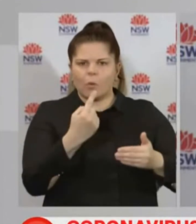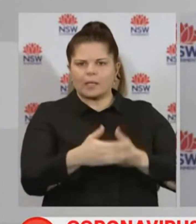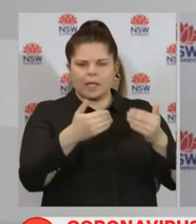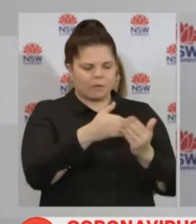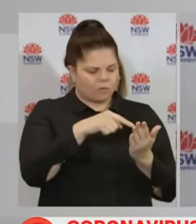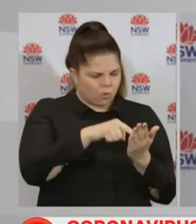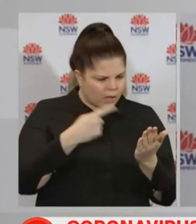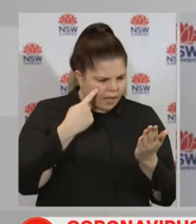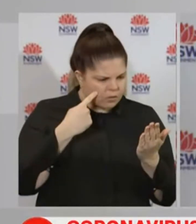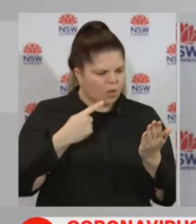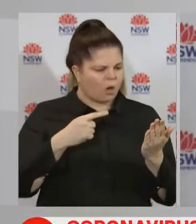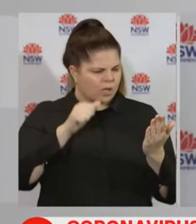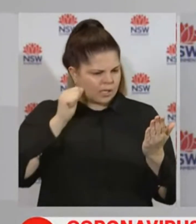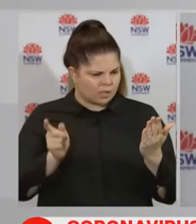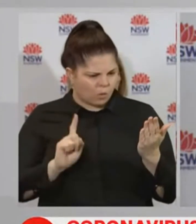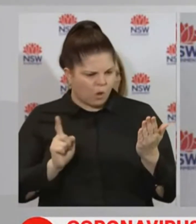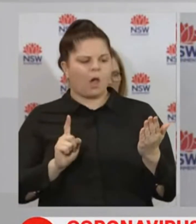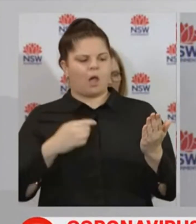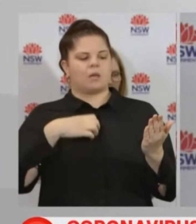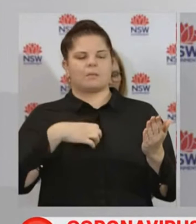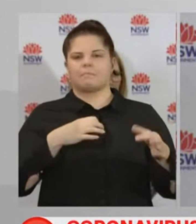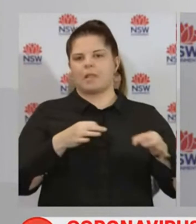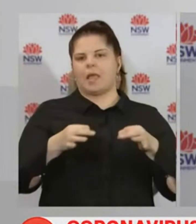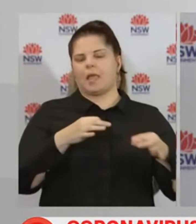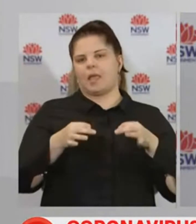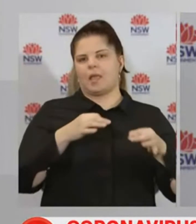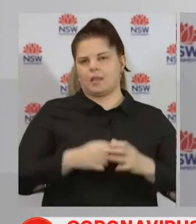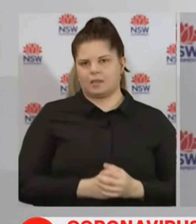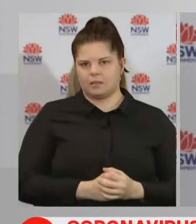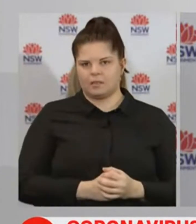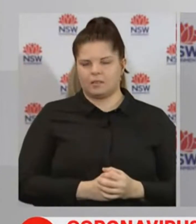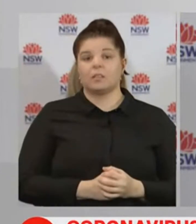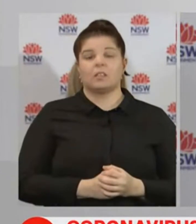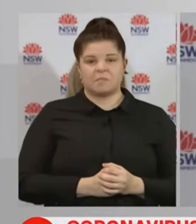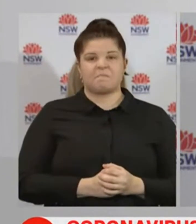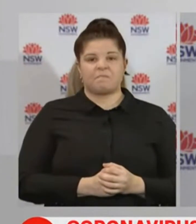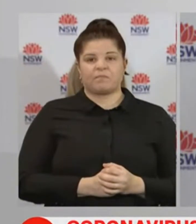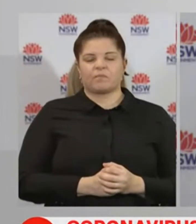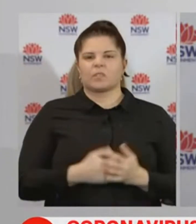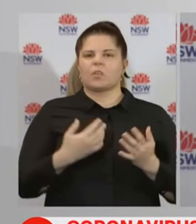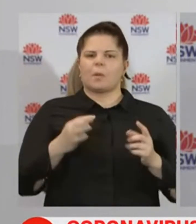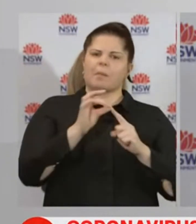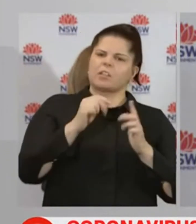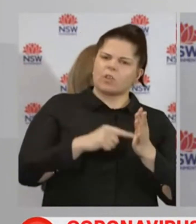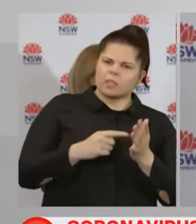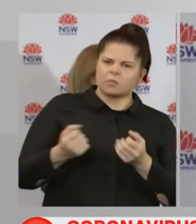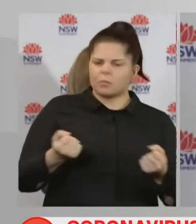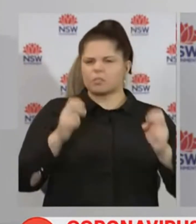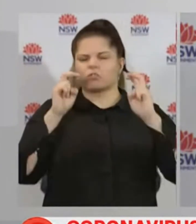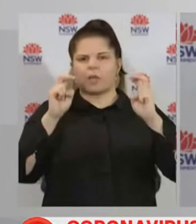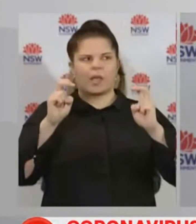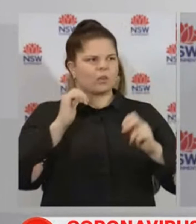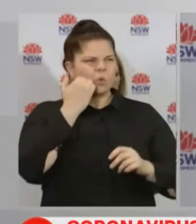your trip accordingly. But please know that when it comes to public transport, we're always looking at opportunities to increase the capacity in the peak,